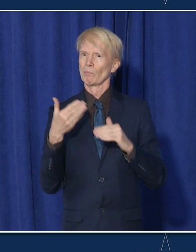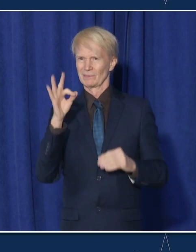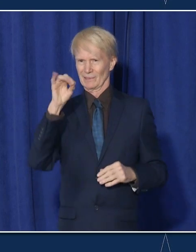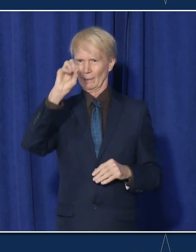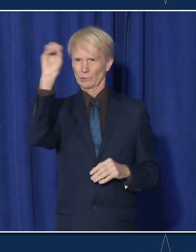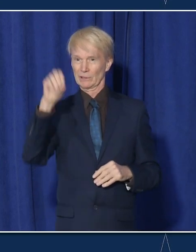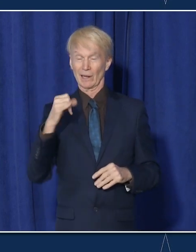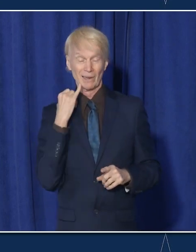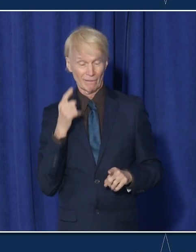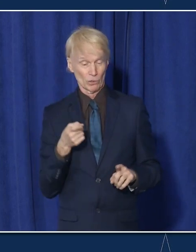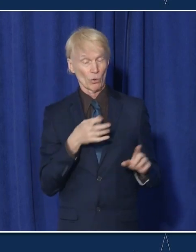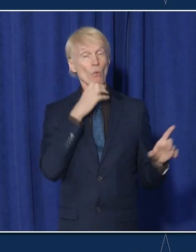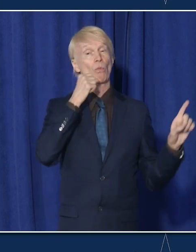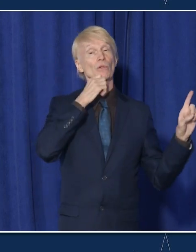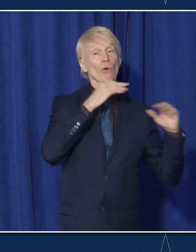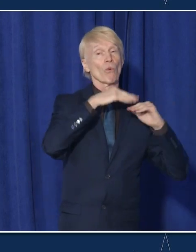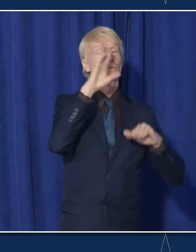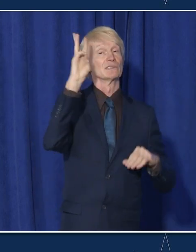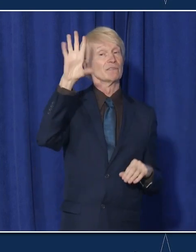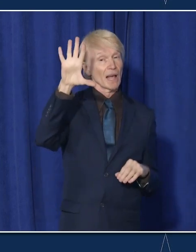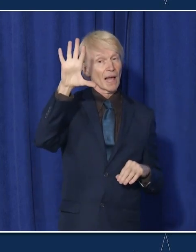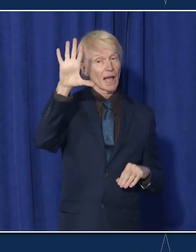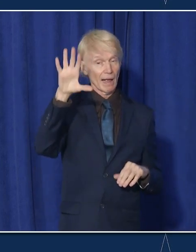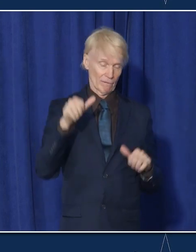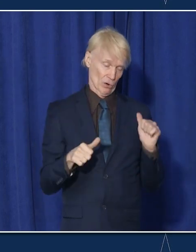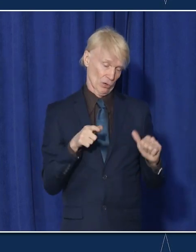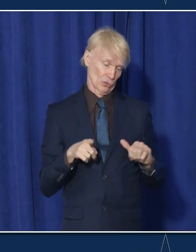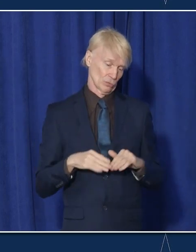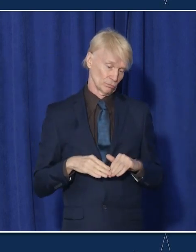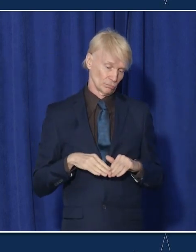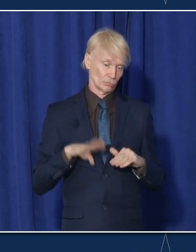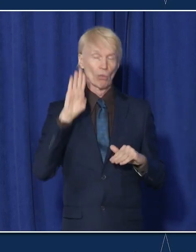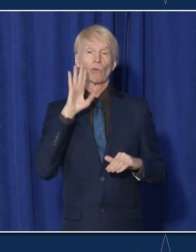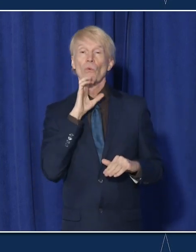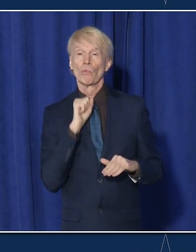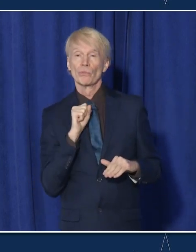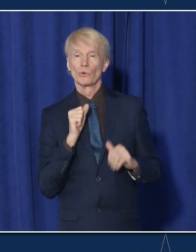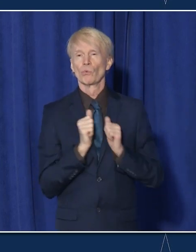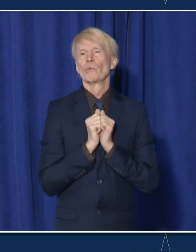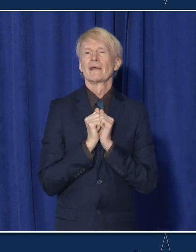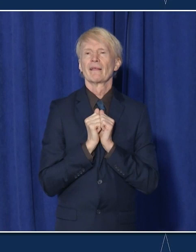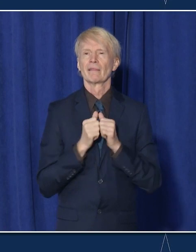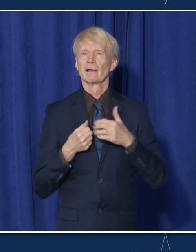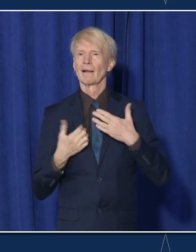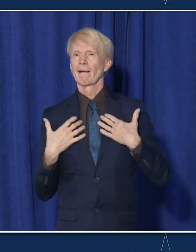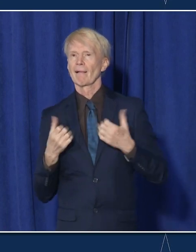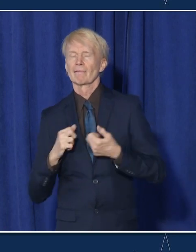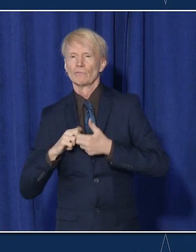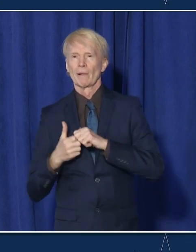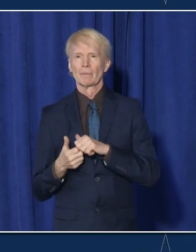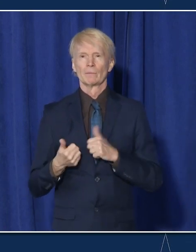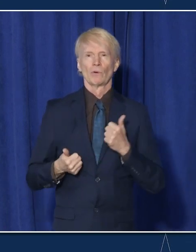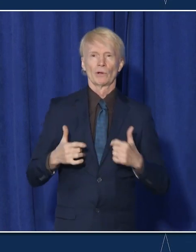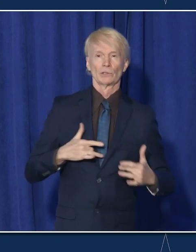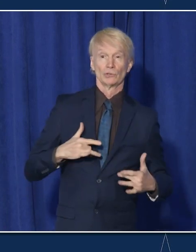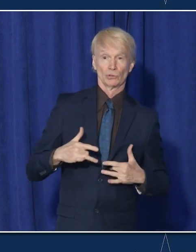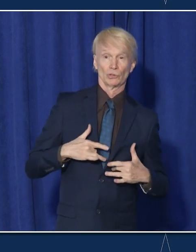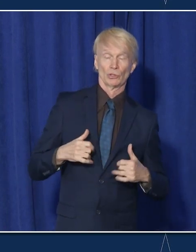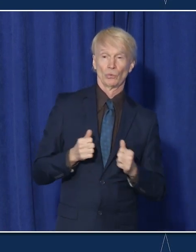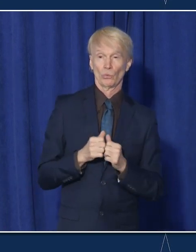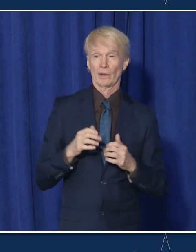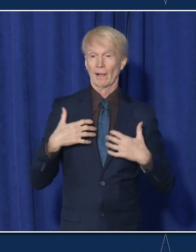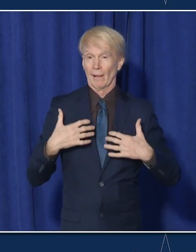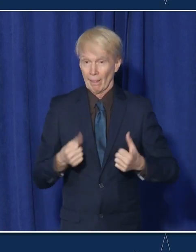and you are older, over 65, or older with an underlying condition or otherwise concerned, we need